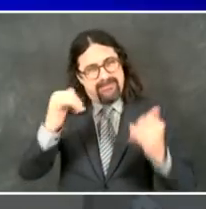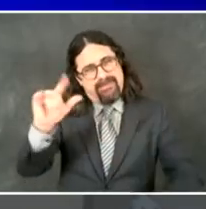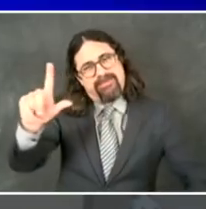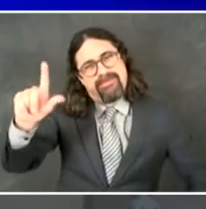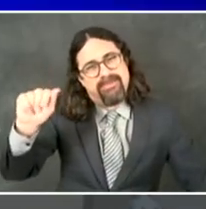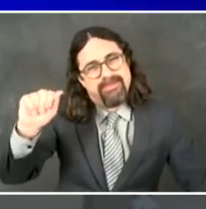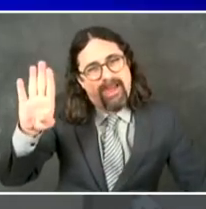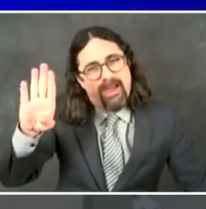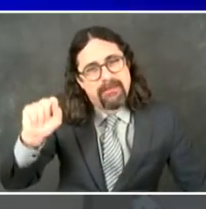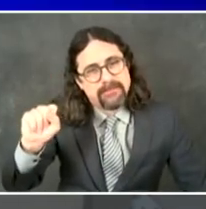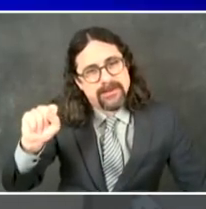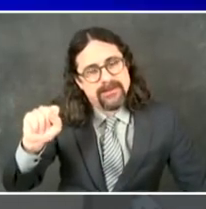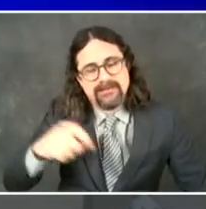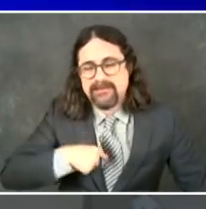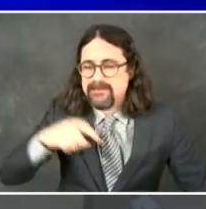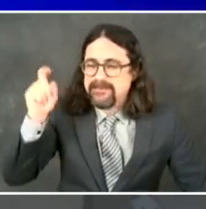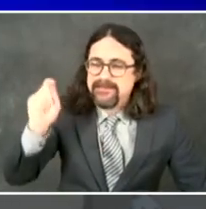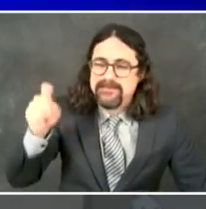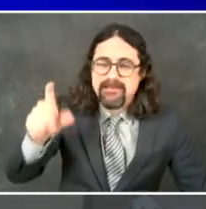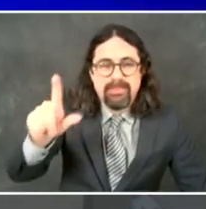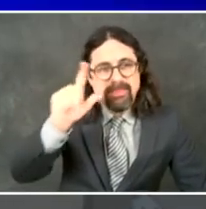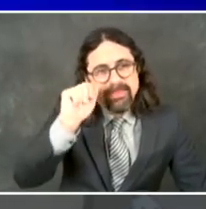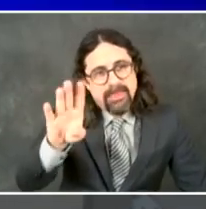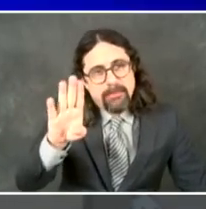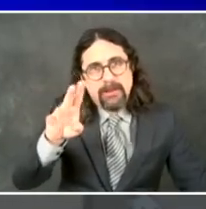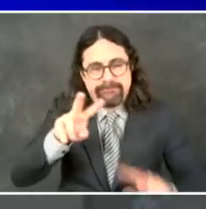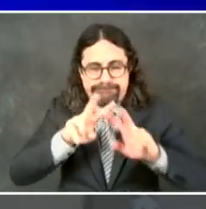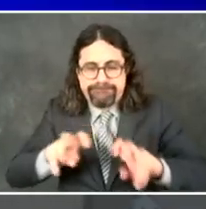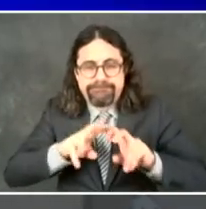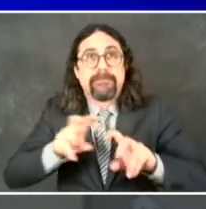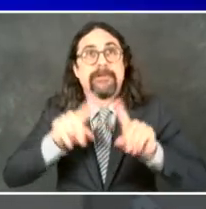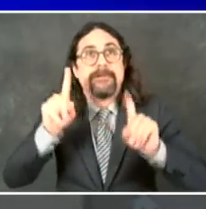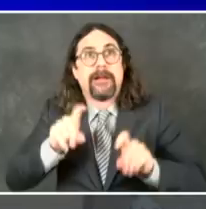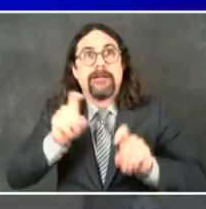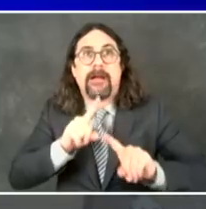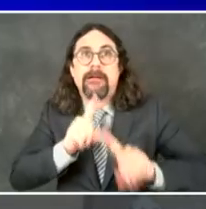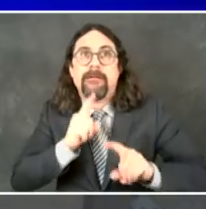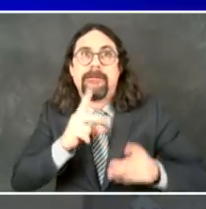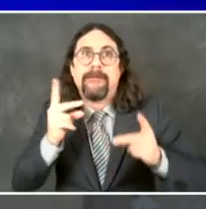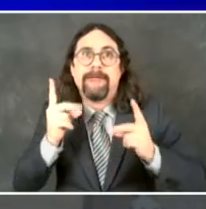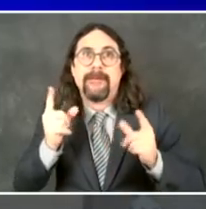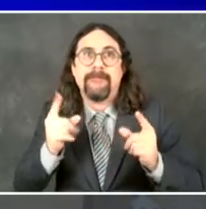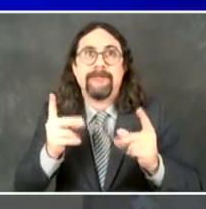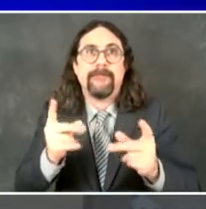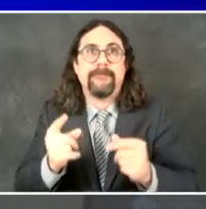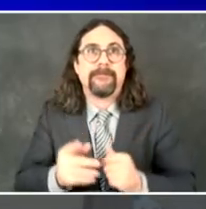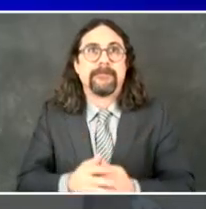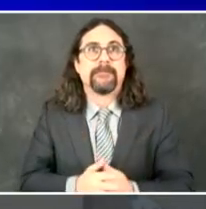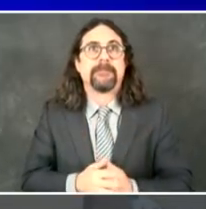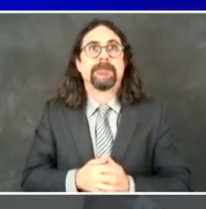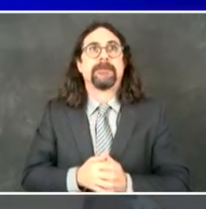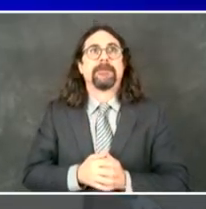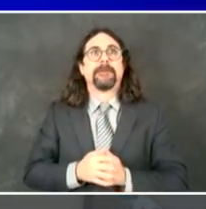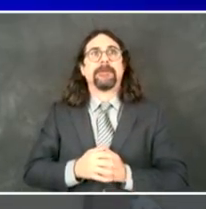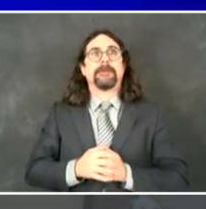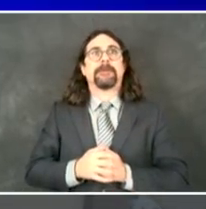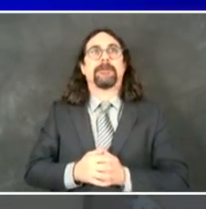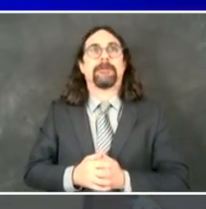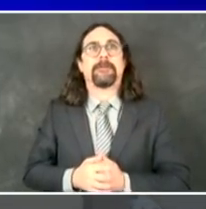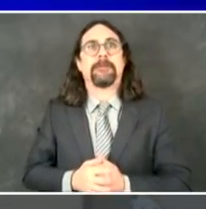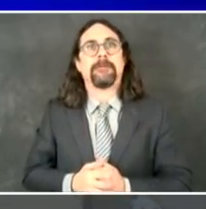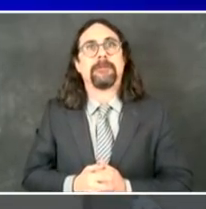work, particularly what's called reagents, which are part of the process of doing the actual analysis of each